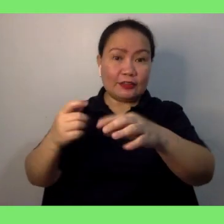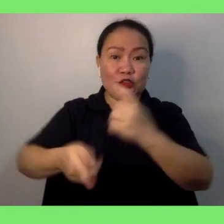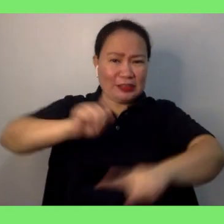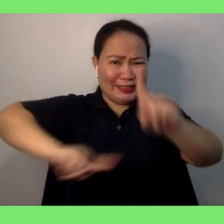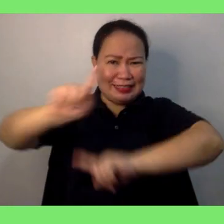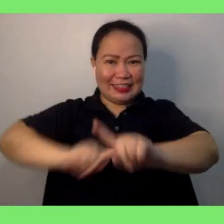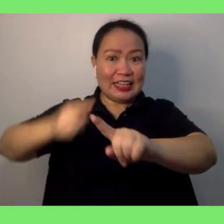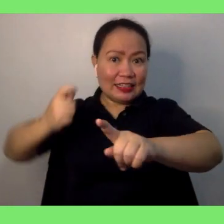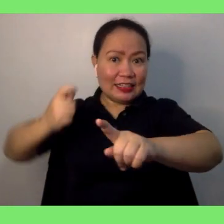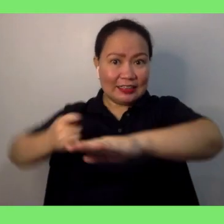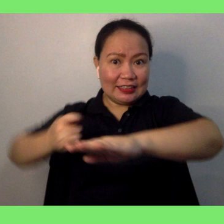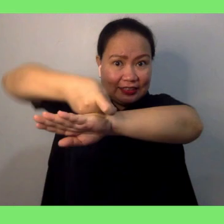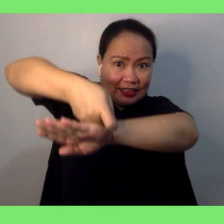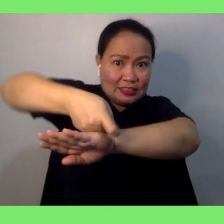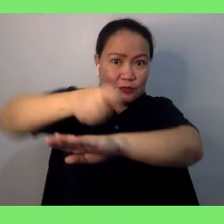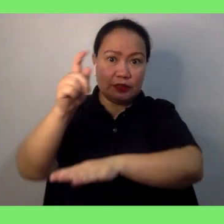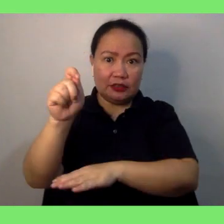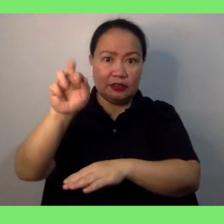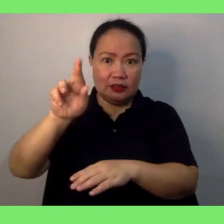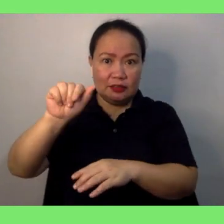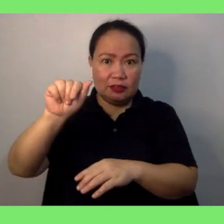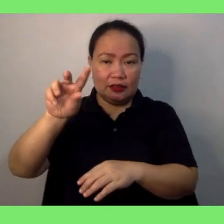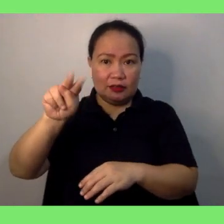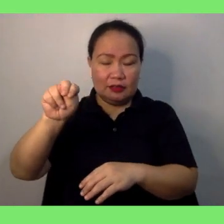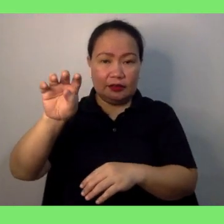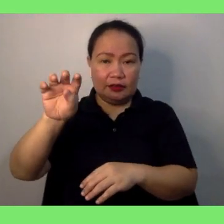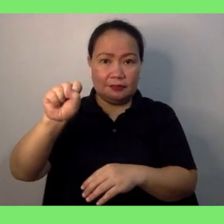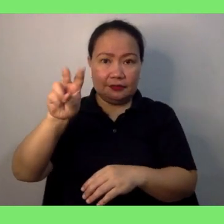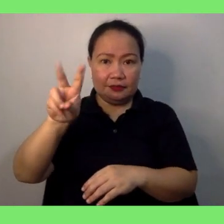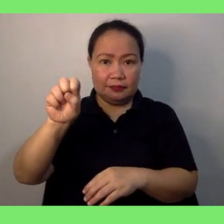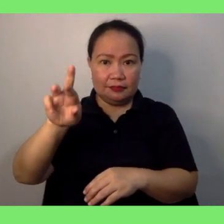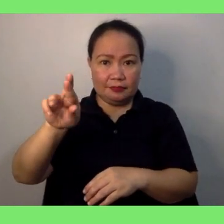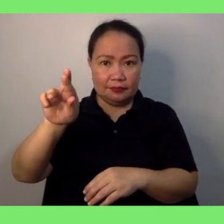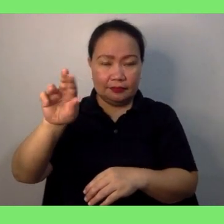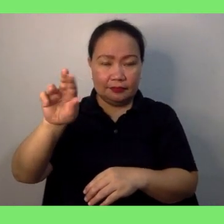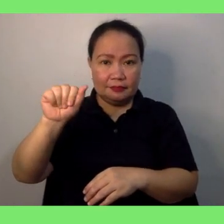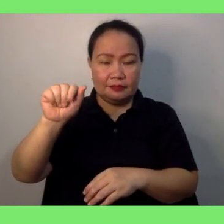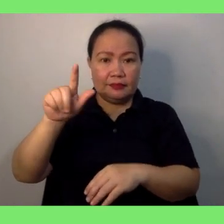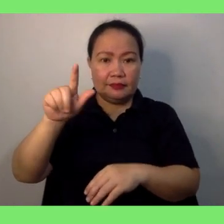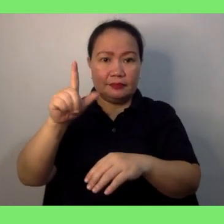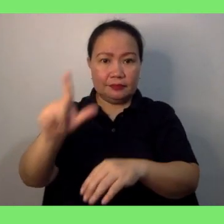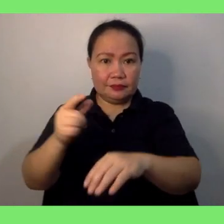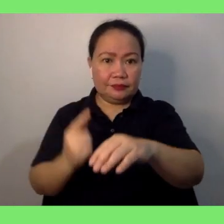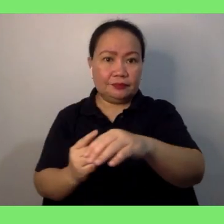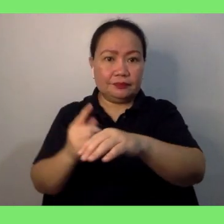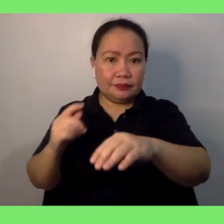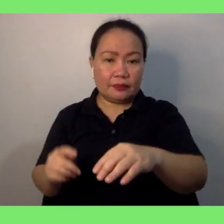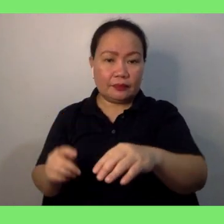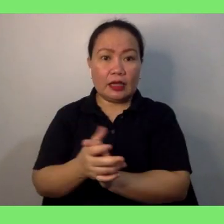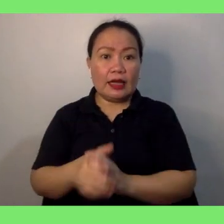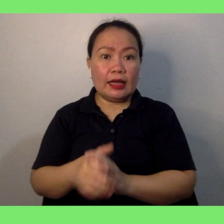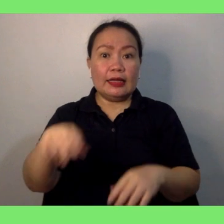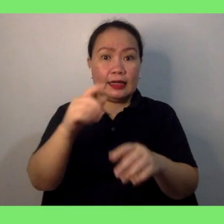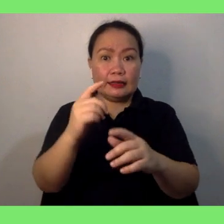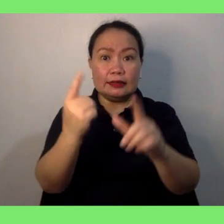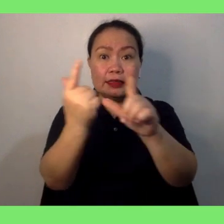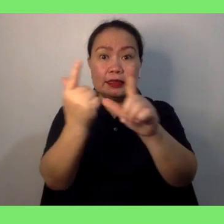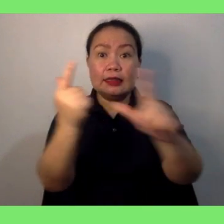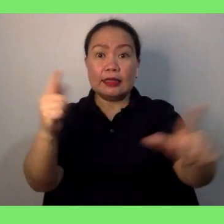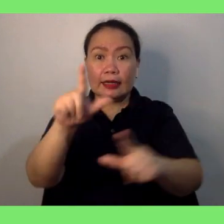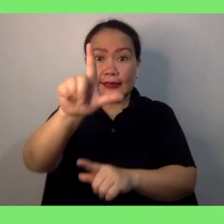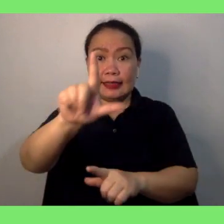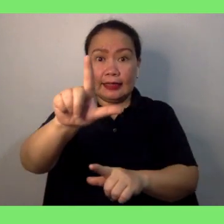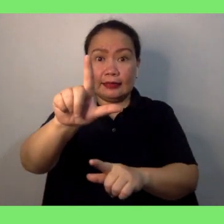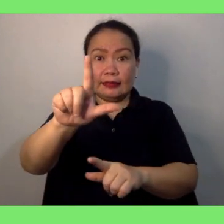your transversal. Next, in this figure, line L is your transversal. Bakit? Dapat at least